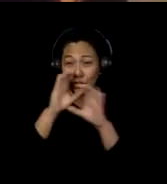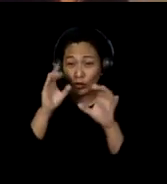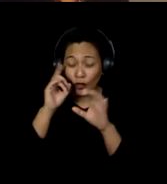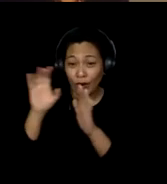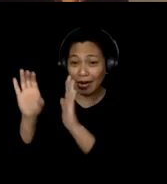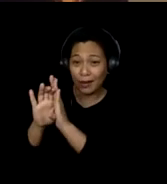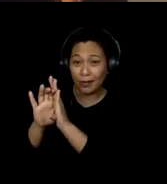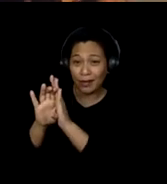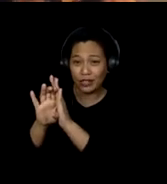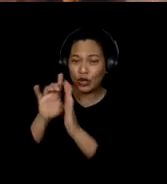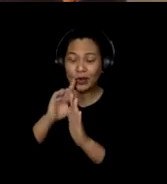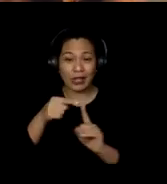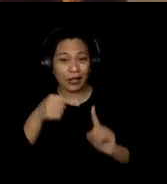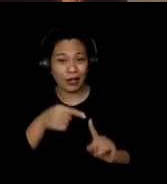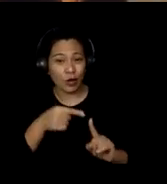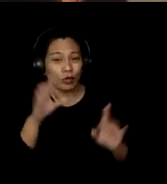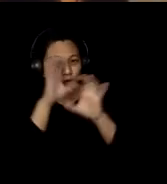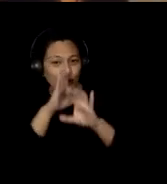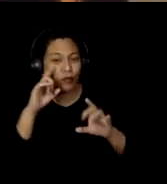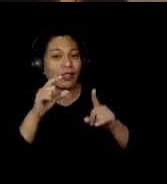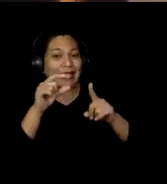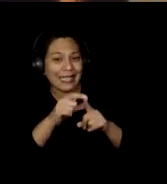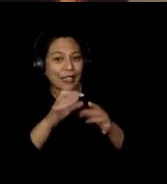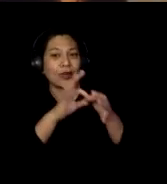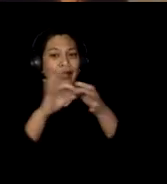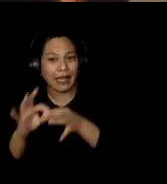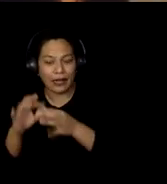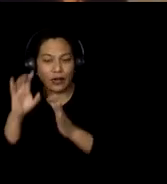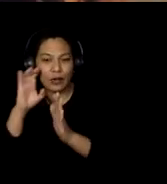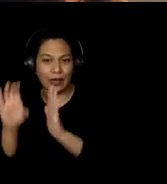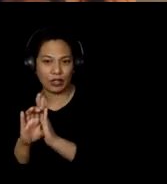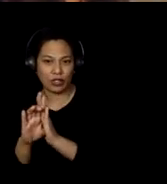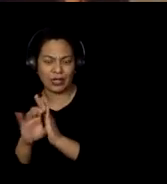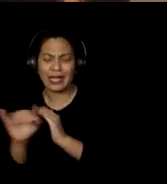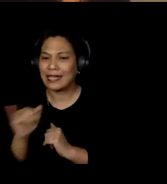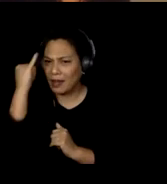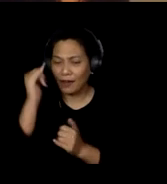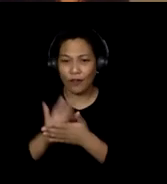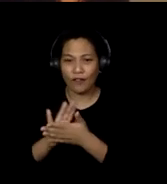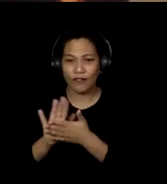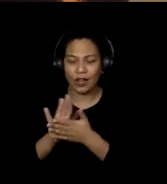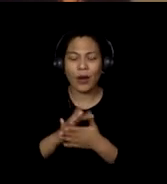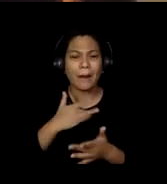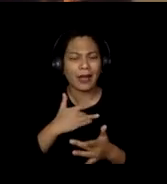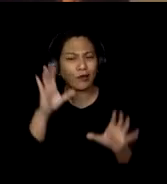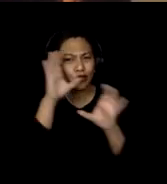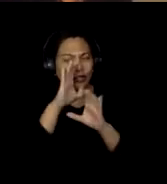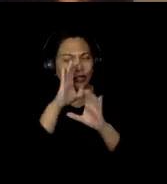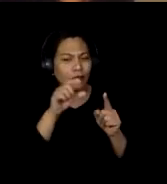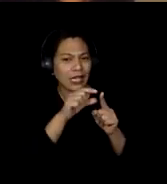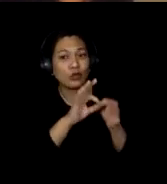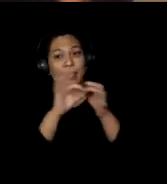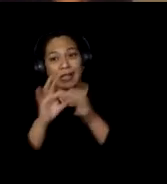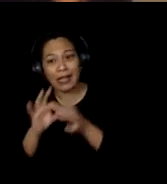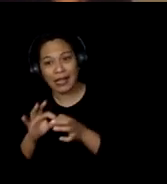searching the image, we're searching the text around the image. And same goes for video. We're searching the text around video. But now because